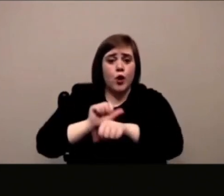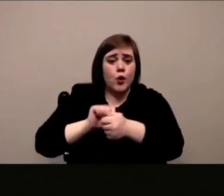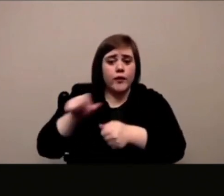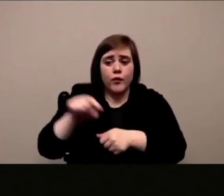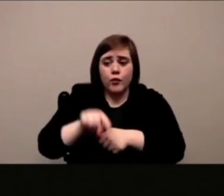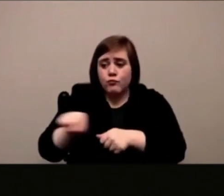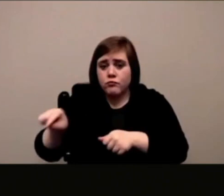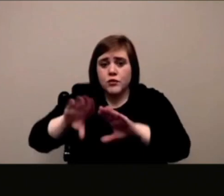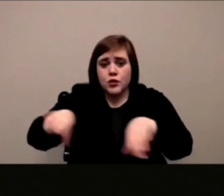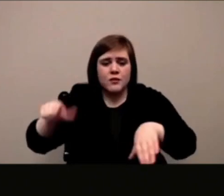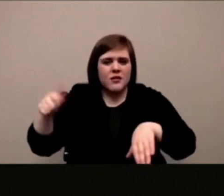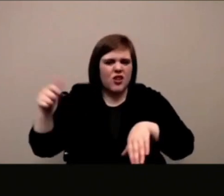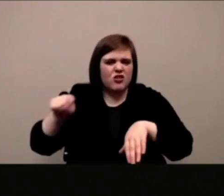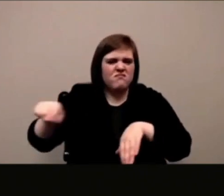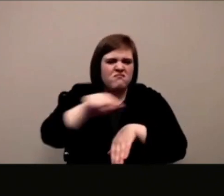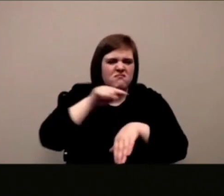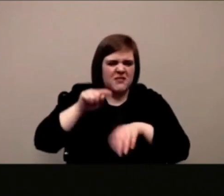team,